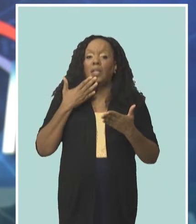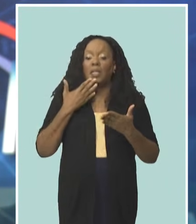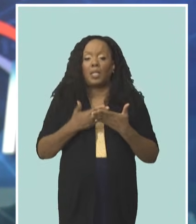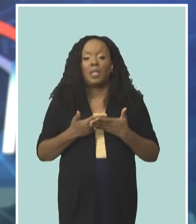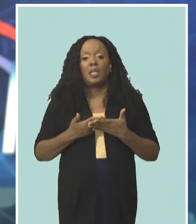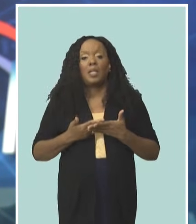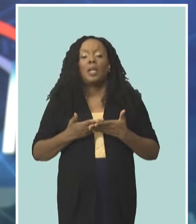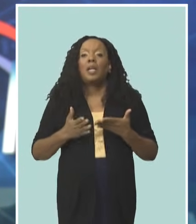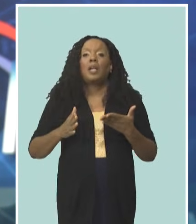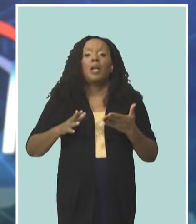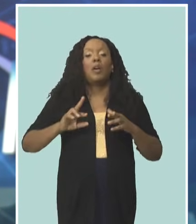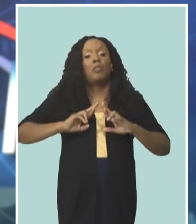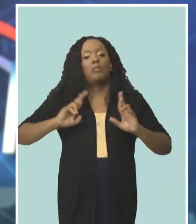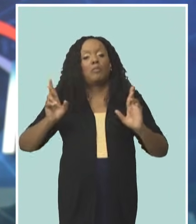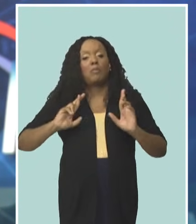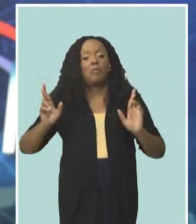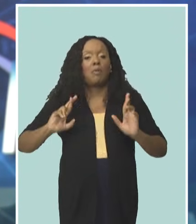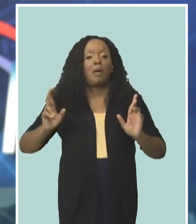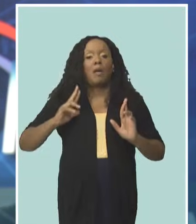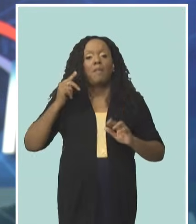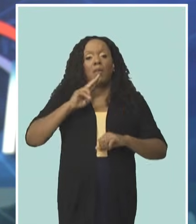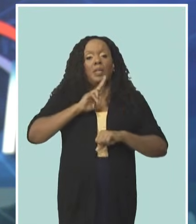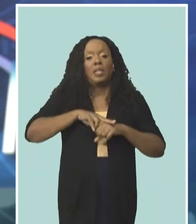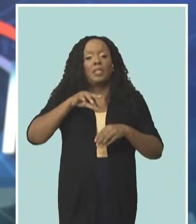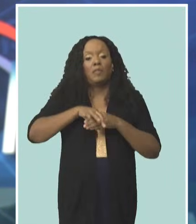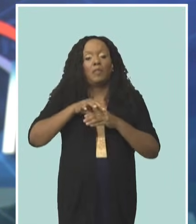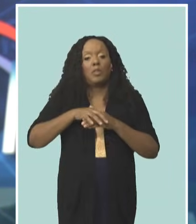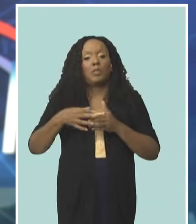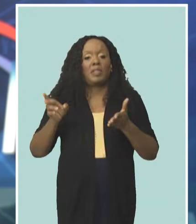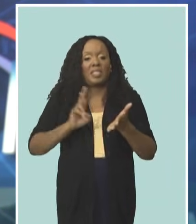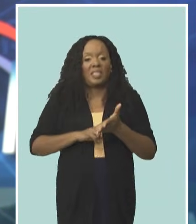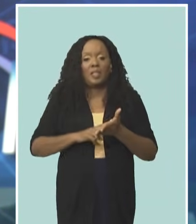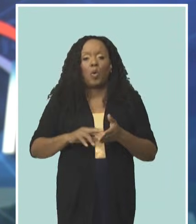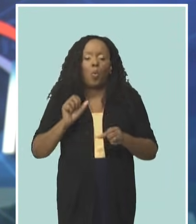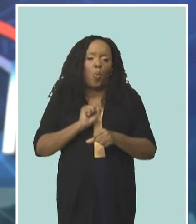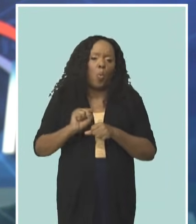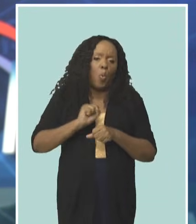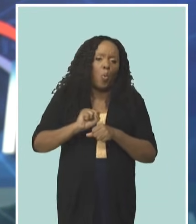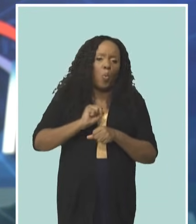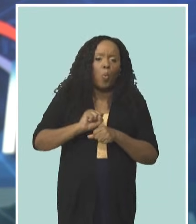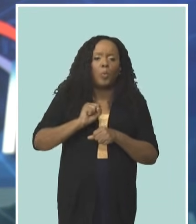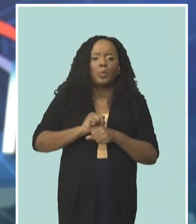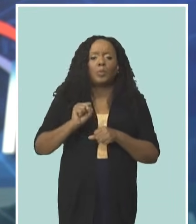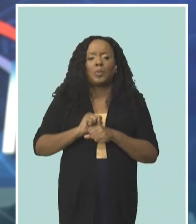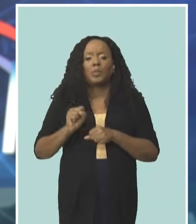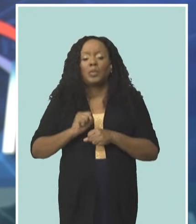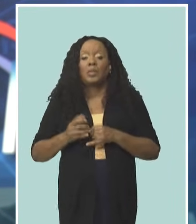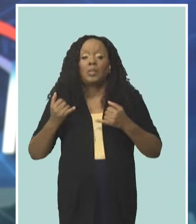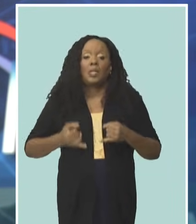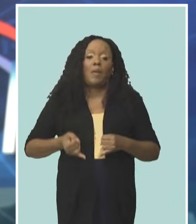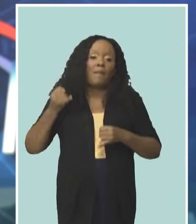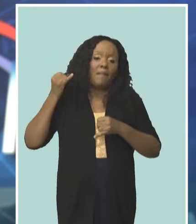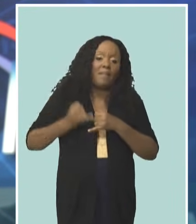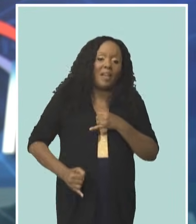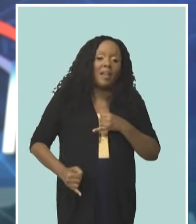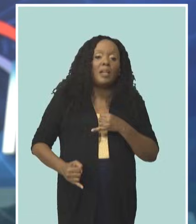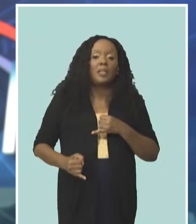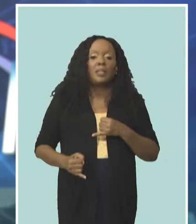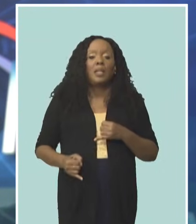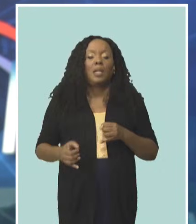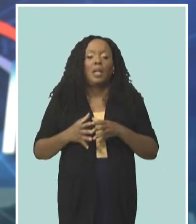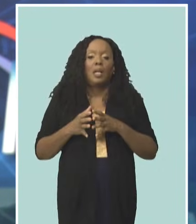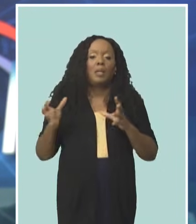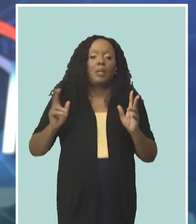National Voters Register. Months of field work, late nights, and island-wide enumeration have now reached their final stage,